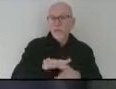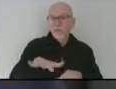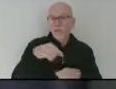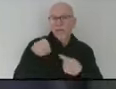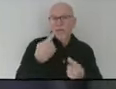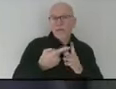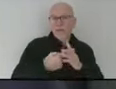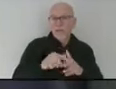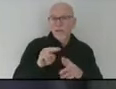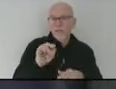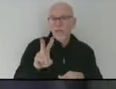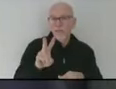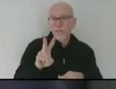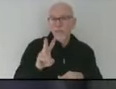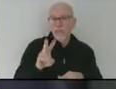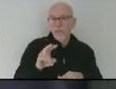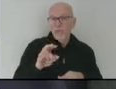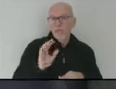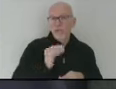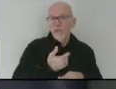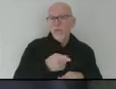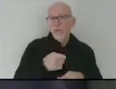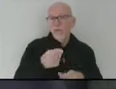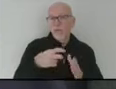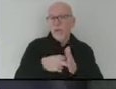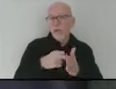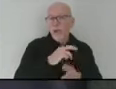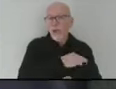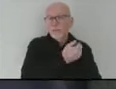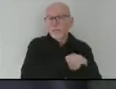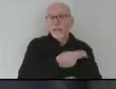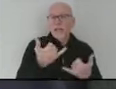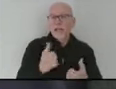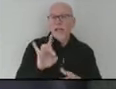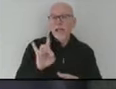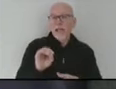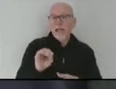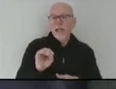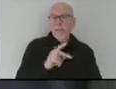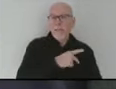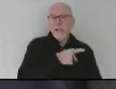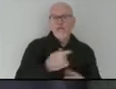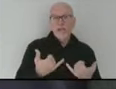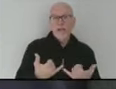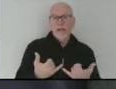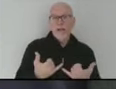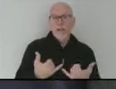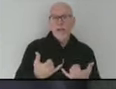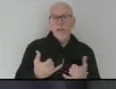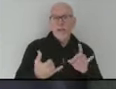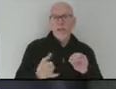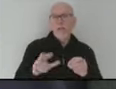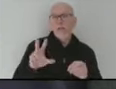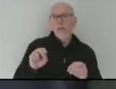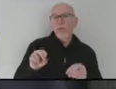of November in our Methodist hospital. We're up to 80 patients right now, 30 of which are in the